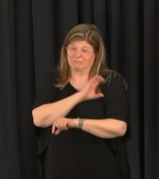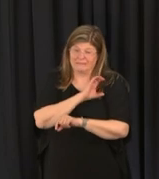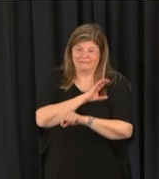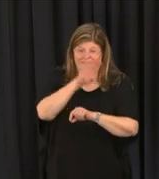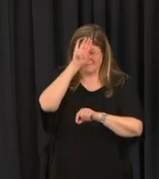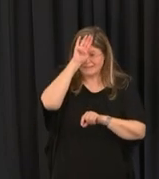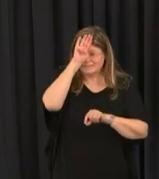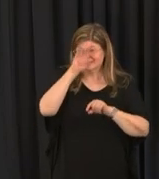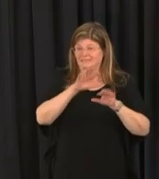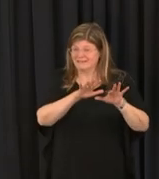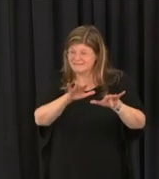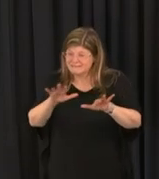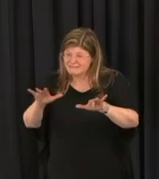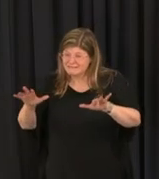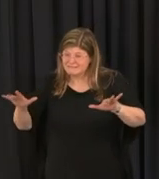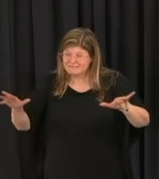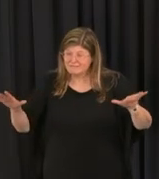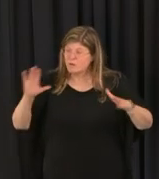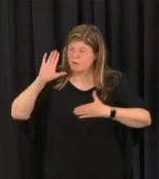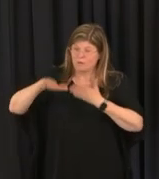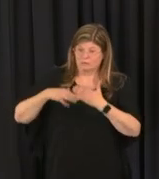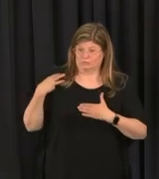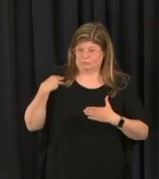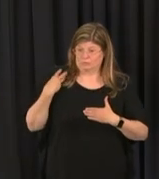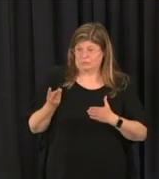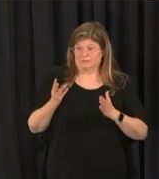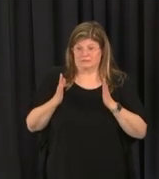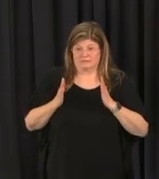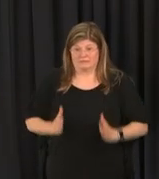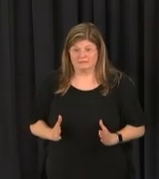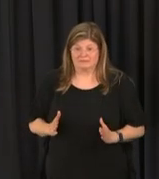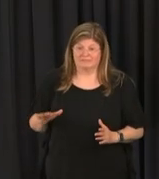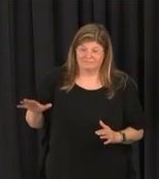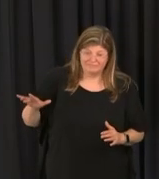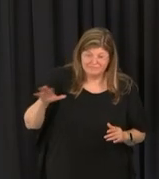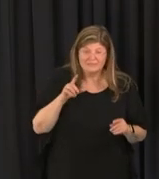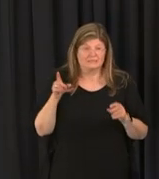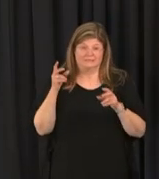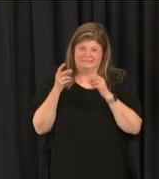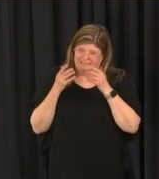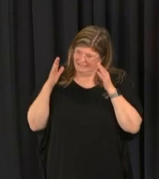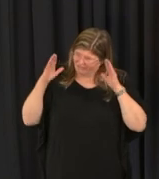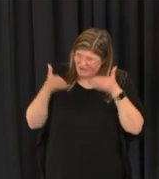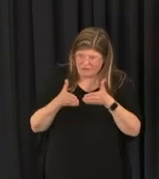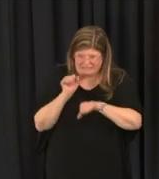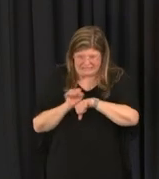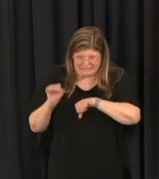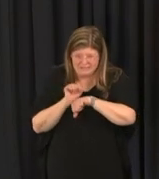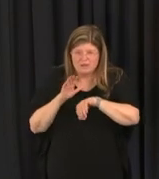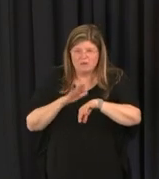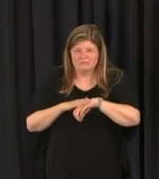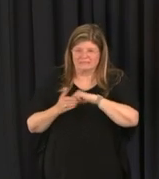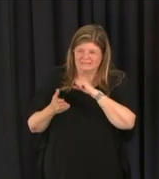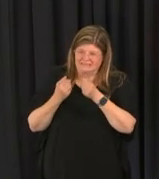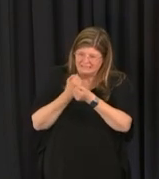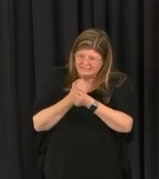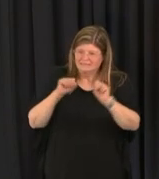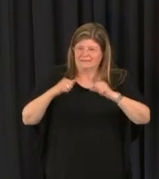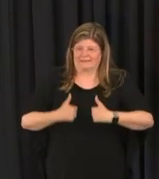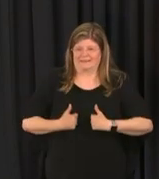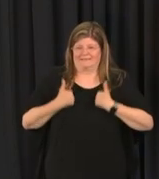partners, and all Washingtonians who have sacrificed so much to save lives, to stop the spread of